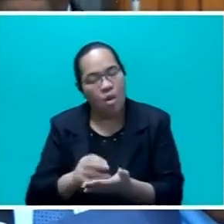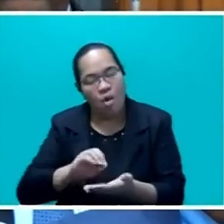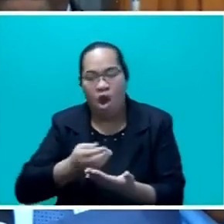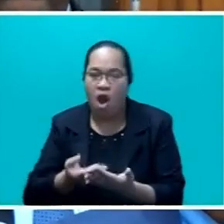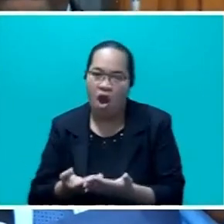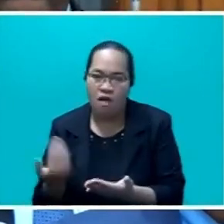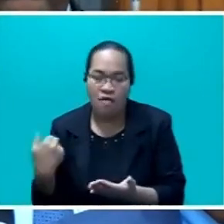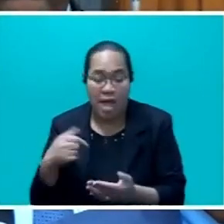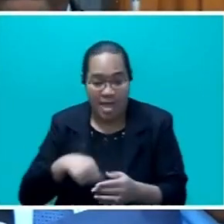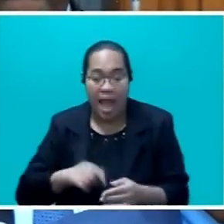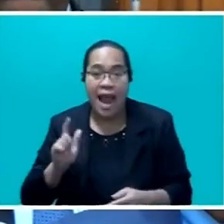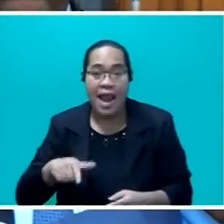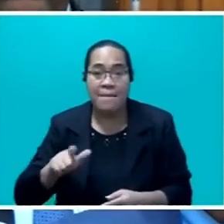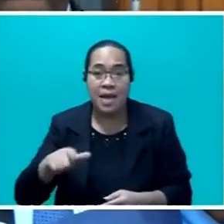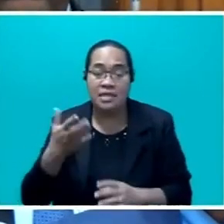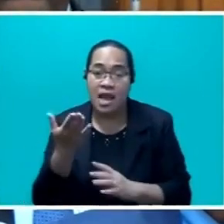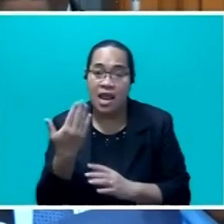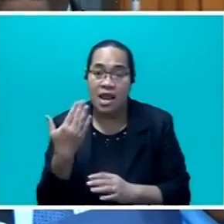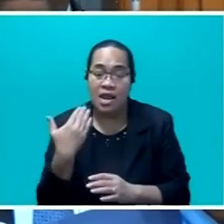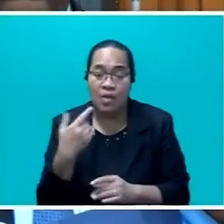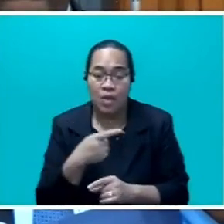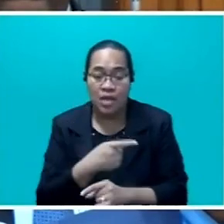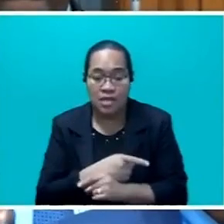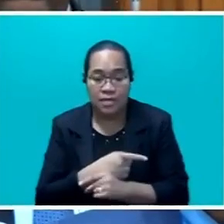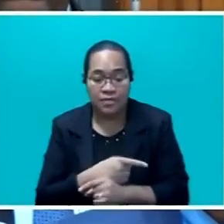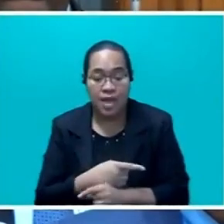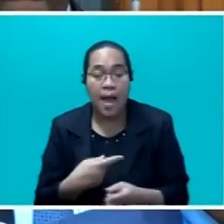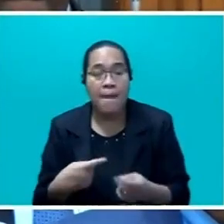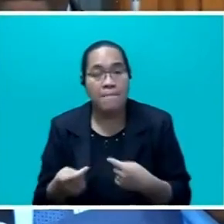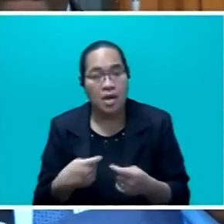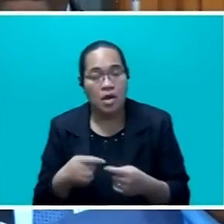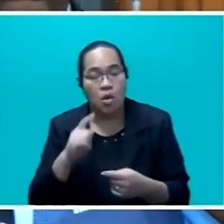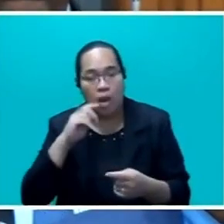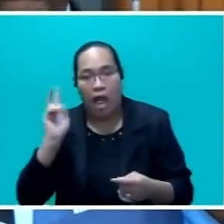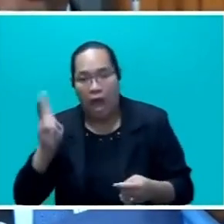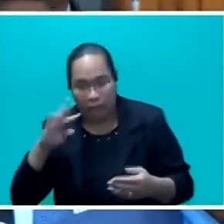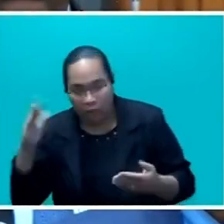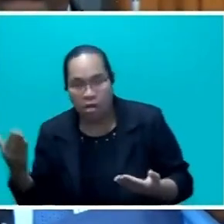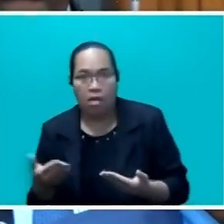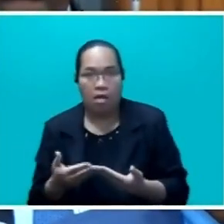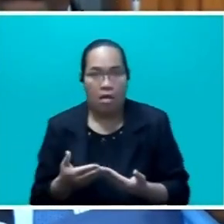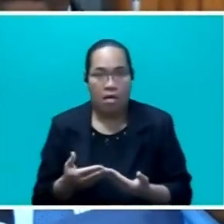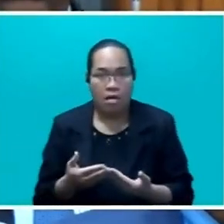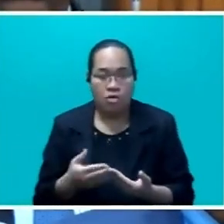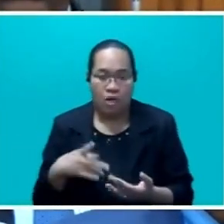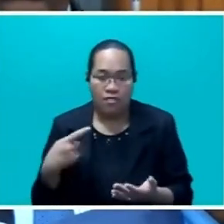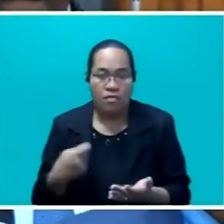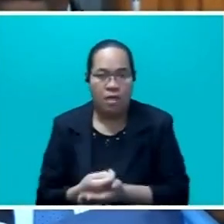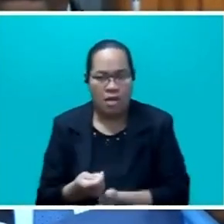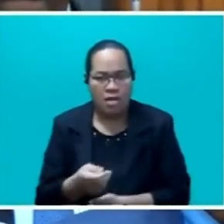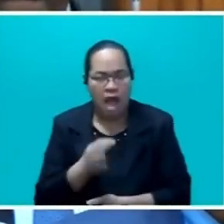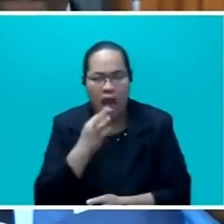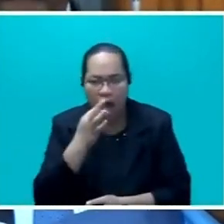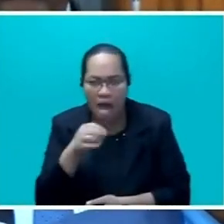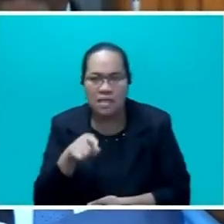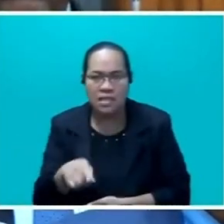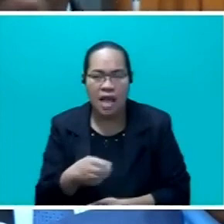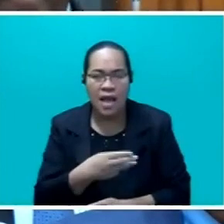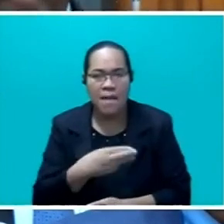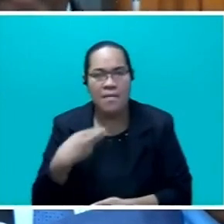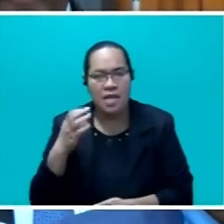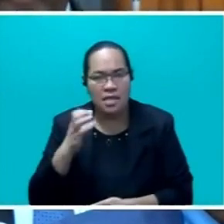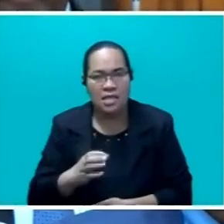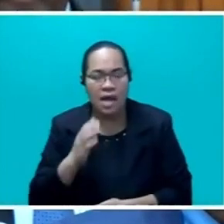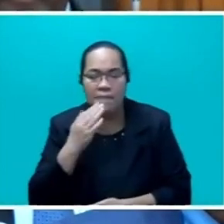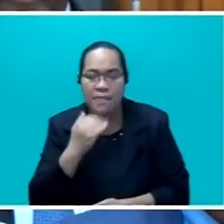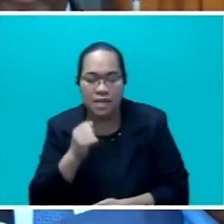in Lambasa a few weeks ago that the market fees will be reintroduced. These are something that the Honourable Minister can look into to see, because these